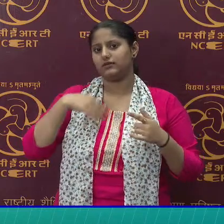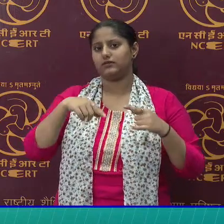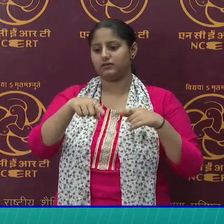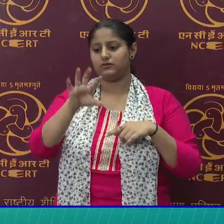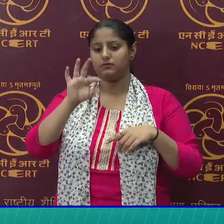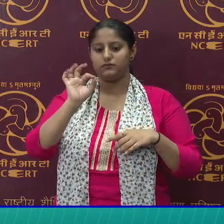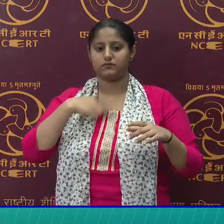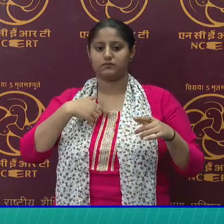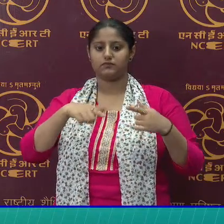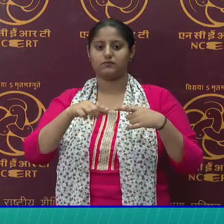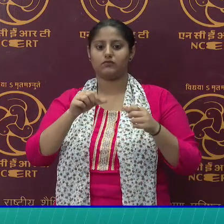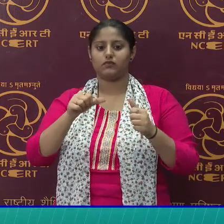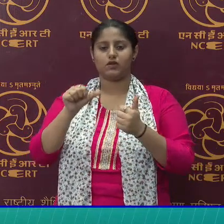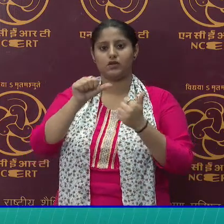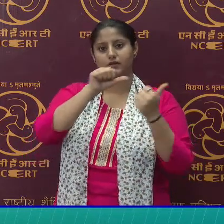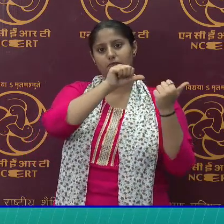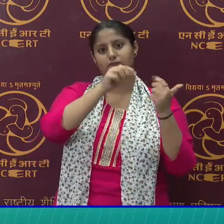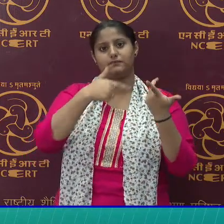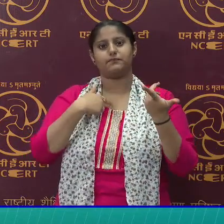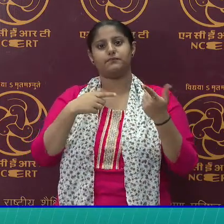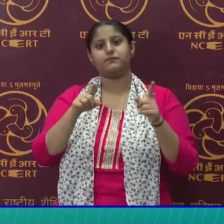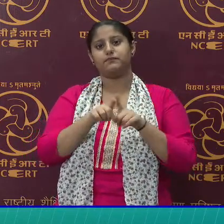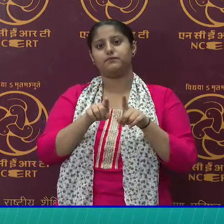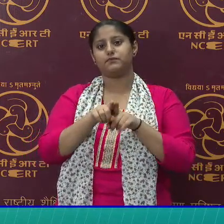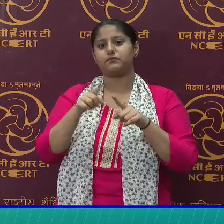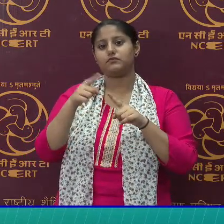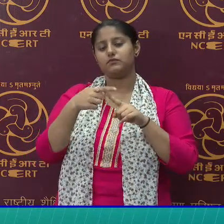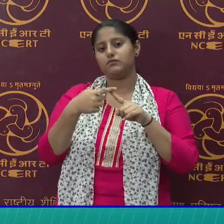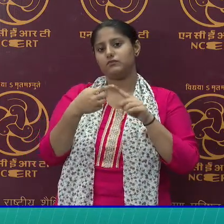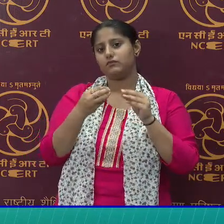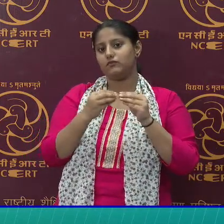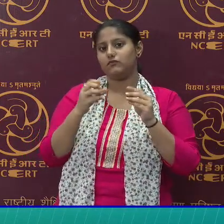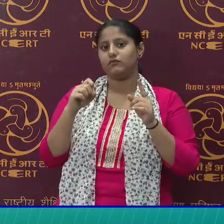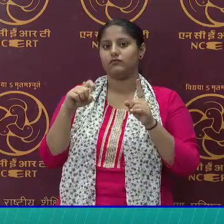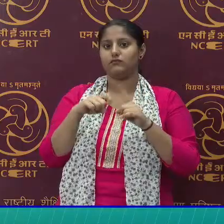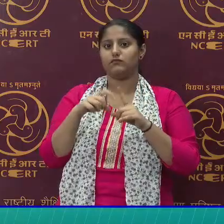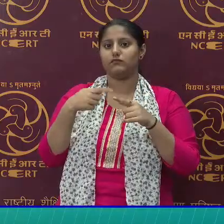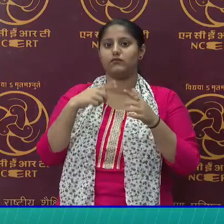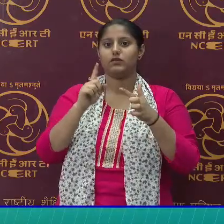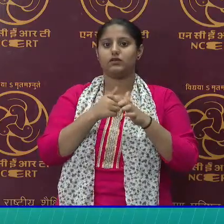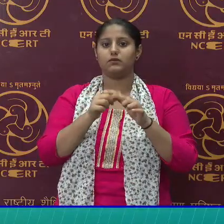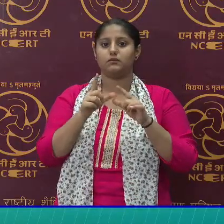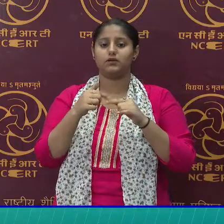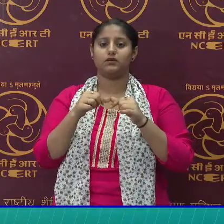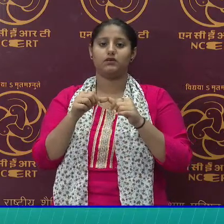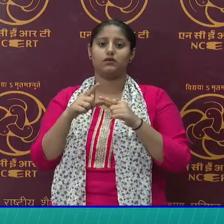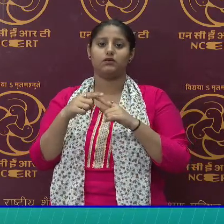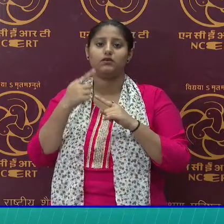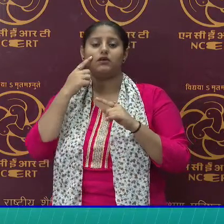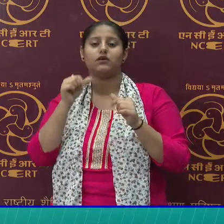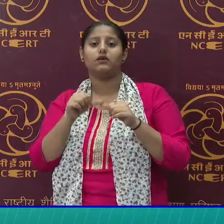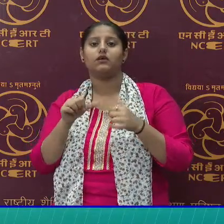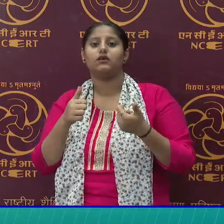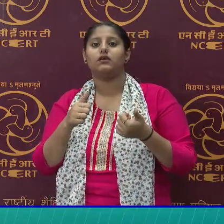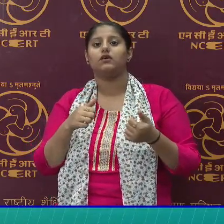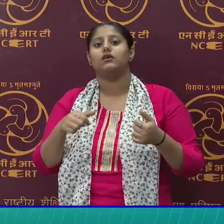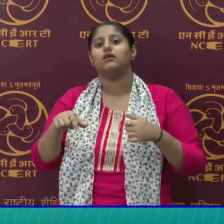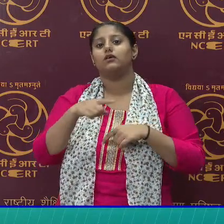it came back to us as a Buddhist text. Also, this is also from Jataka, a Buddhist text.